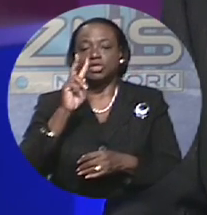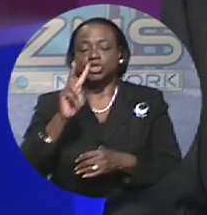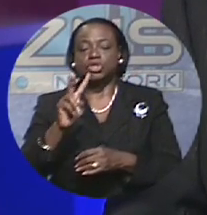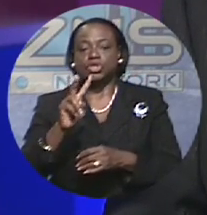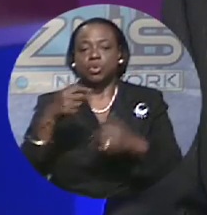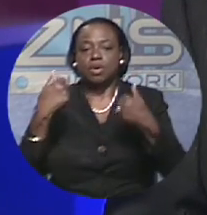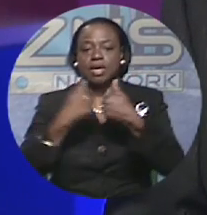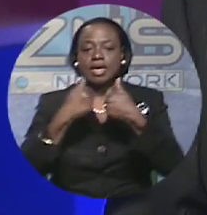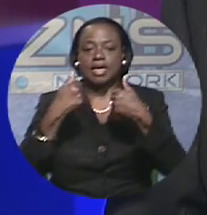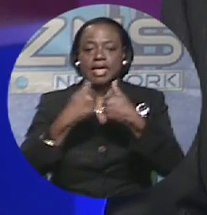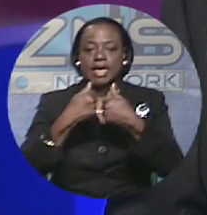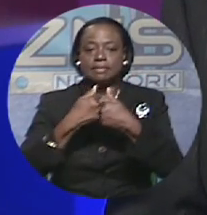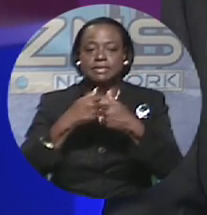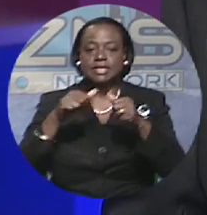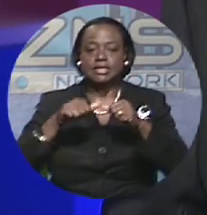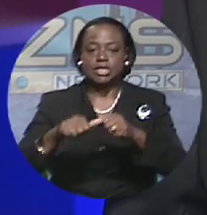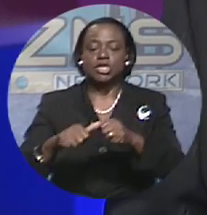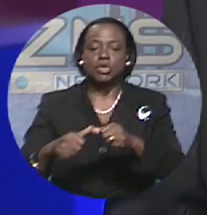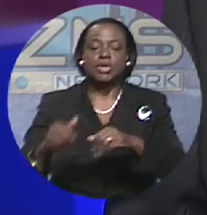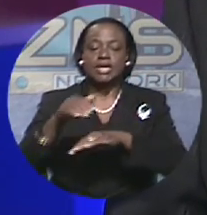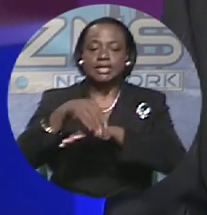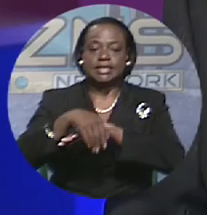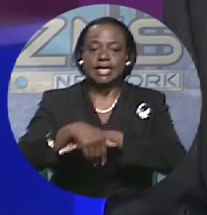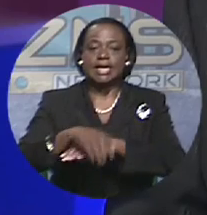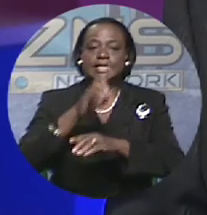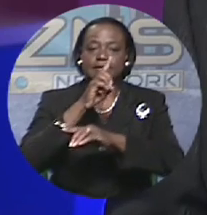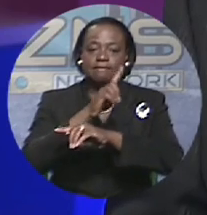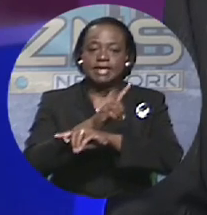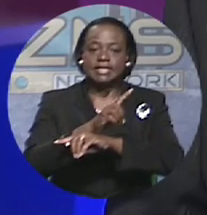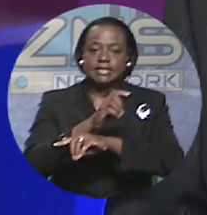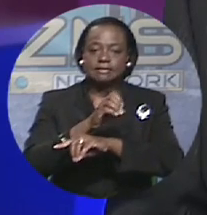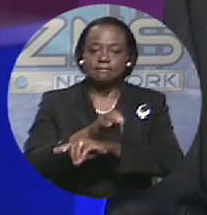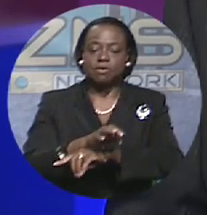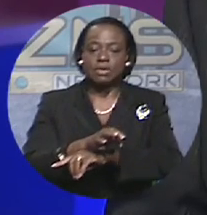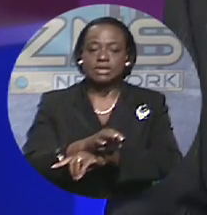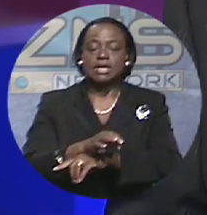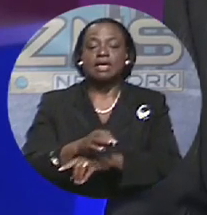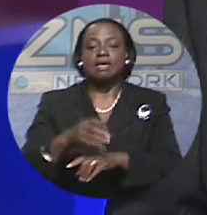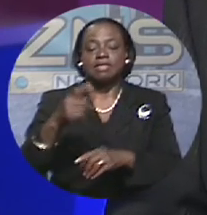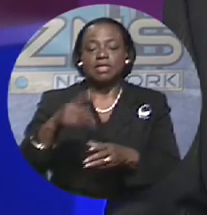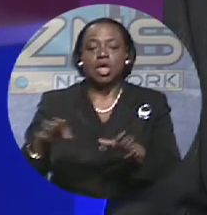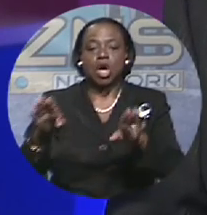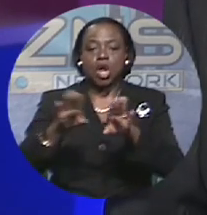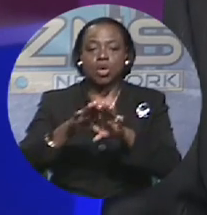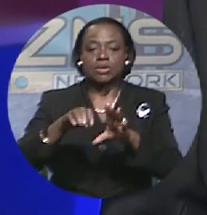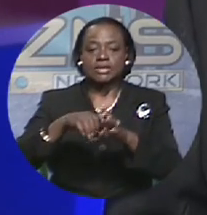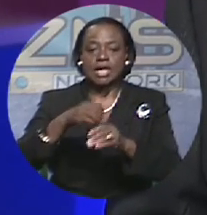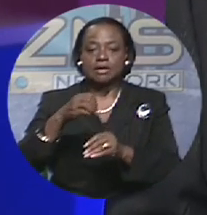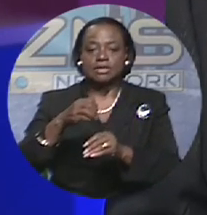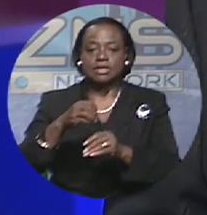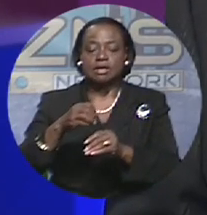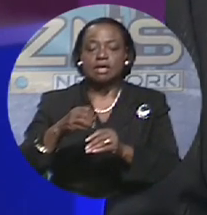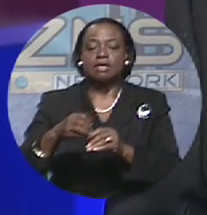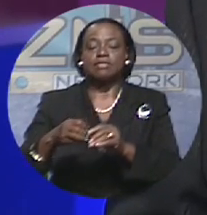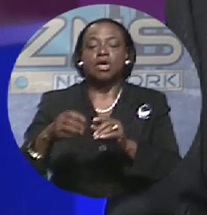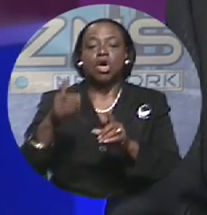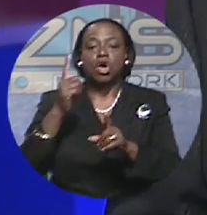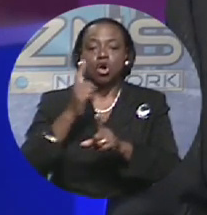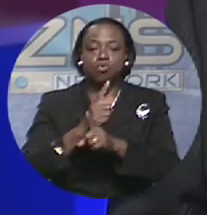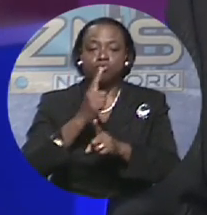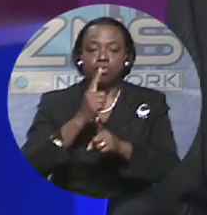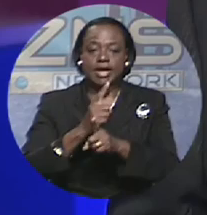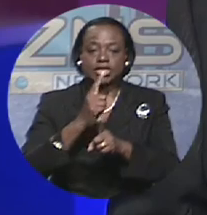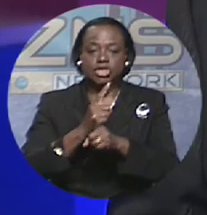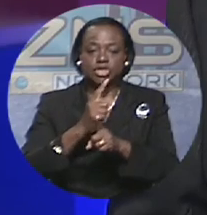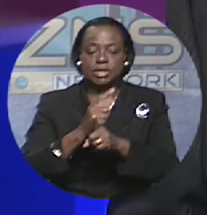continuing tonight. The Defense Force Mercenaries hope to close out the Department of Correction challengers after taking game one. The situation much the same in the feature